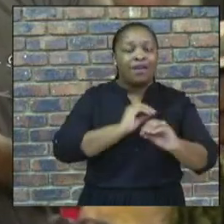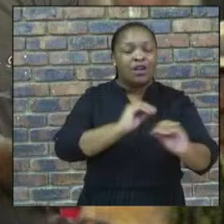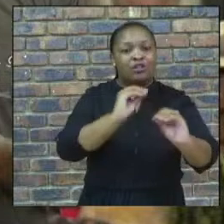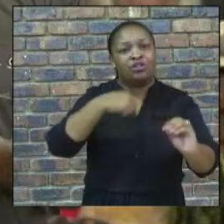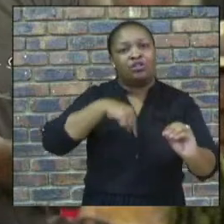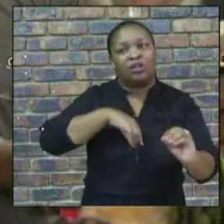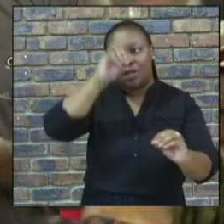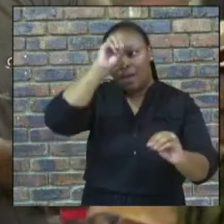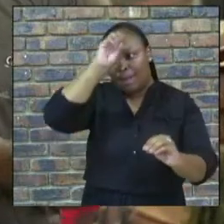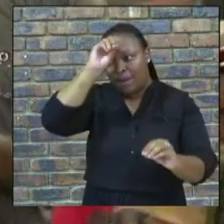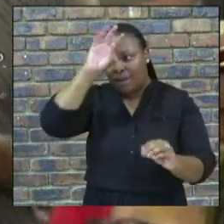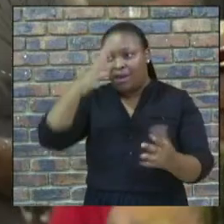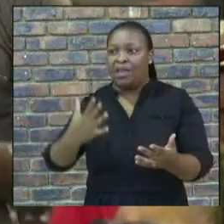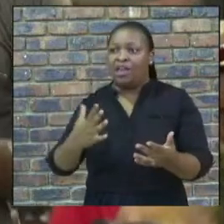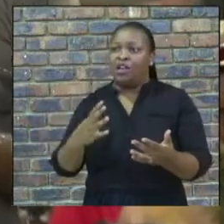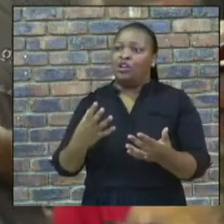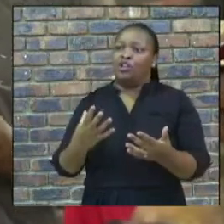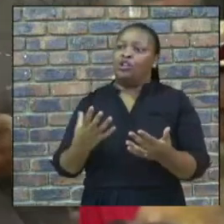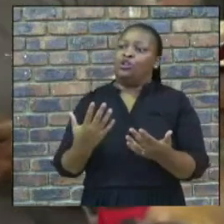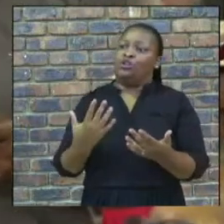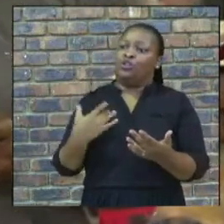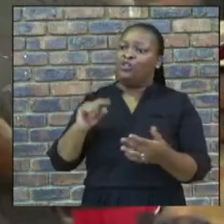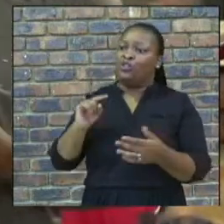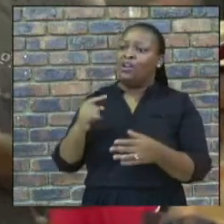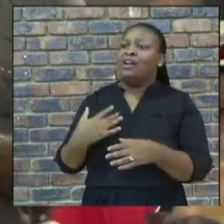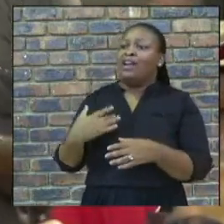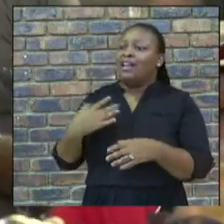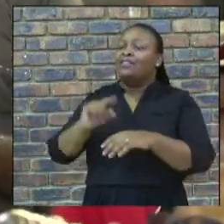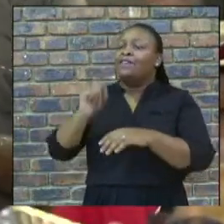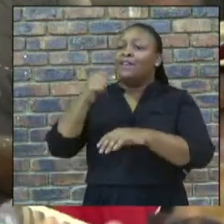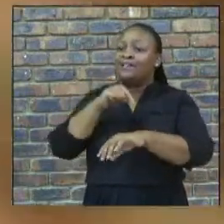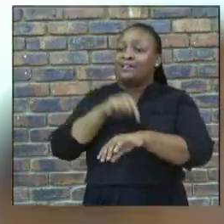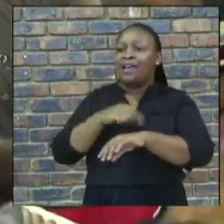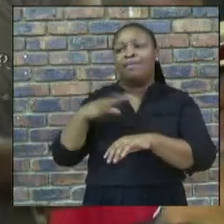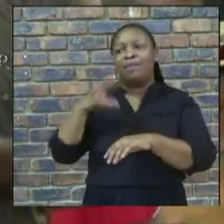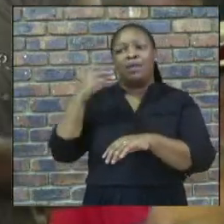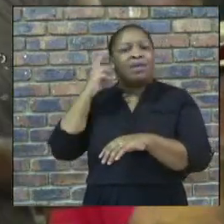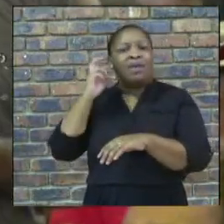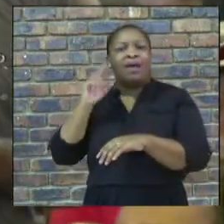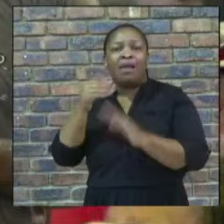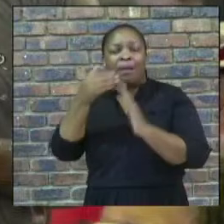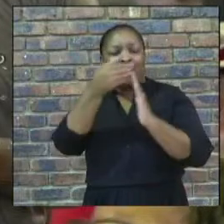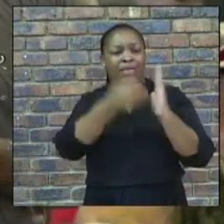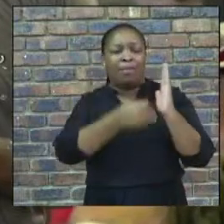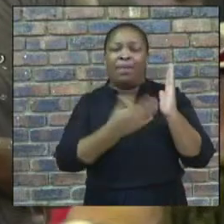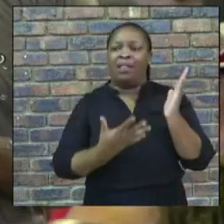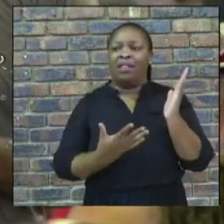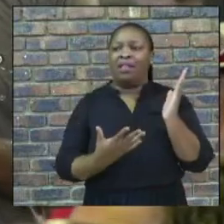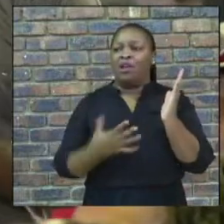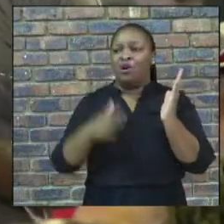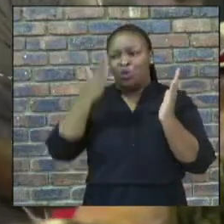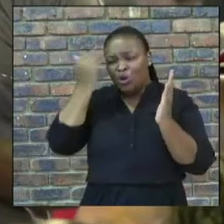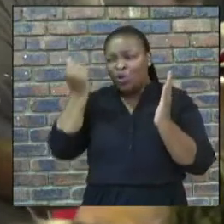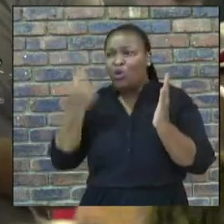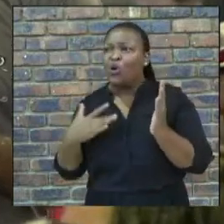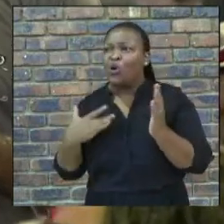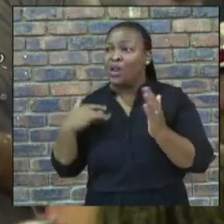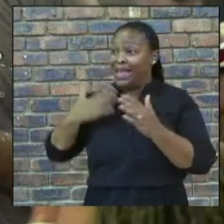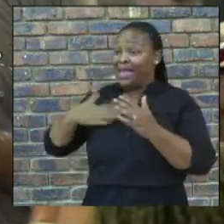oil mining. And again, we are not even aware ukuthi apho sihlala